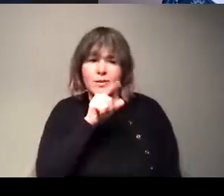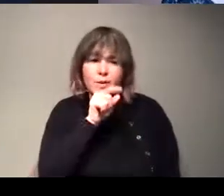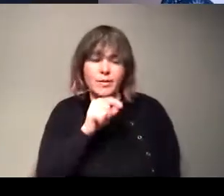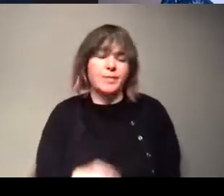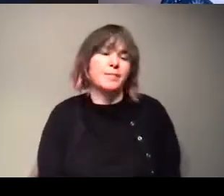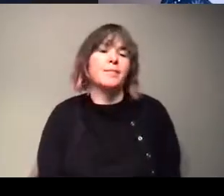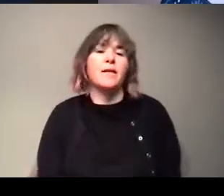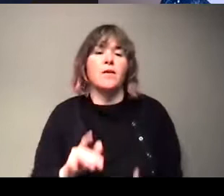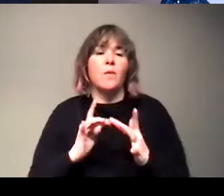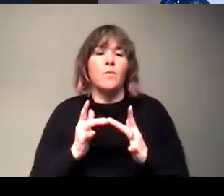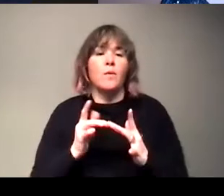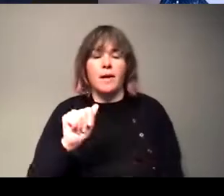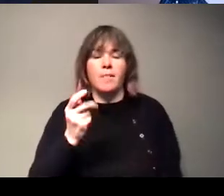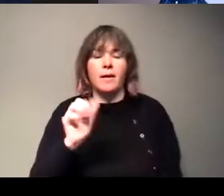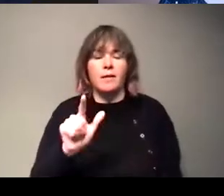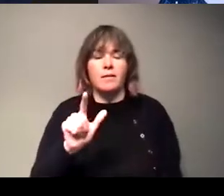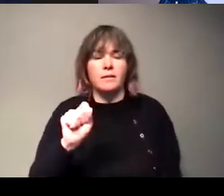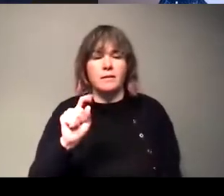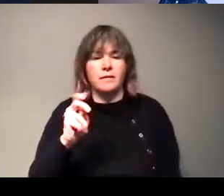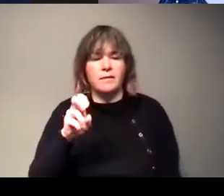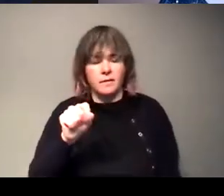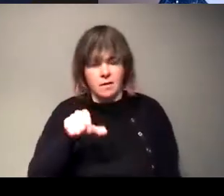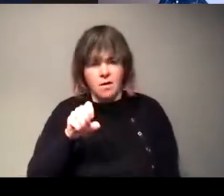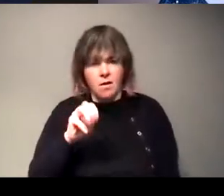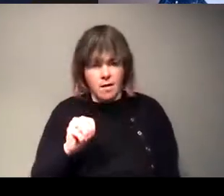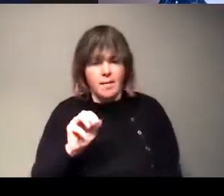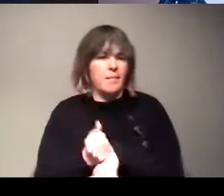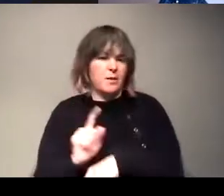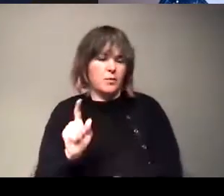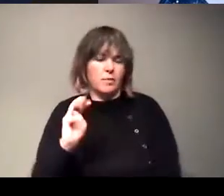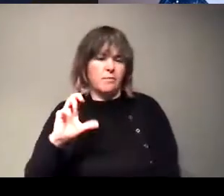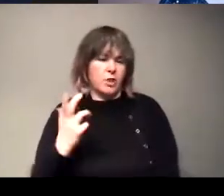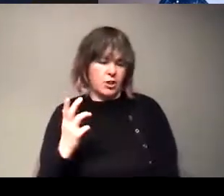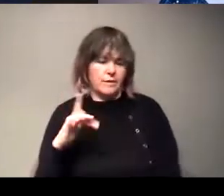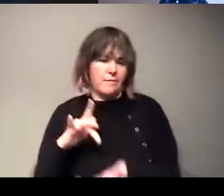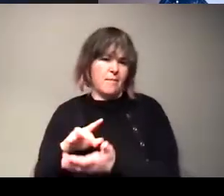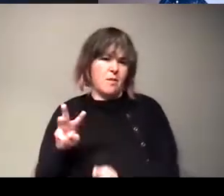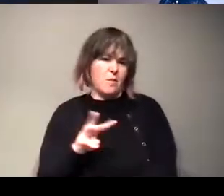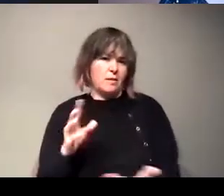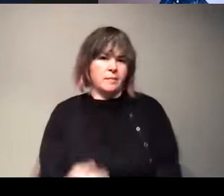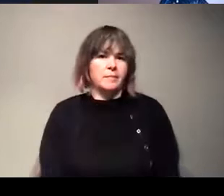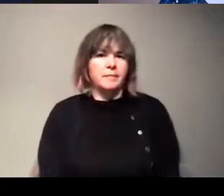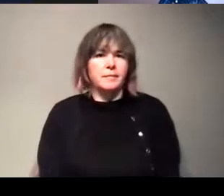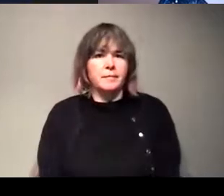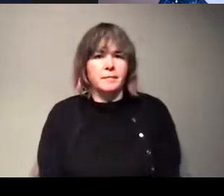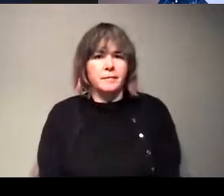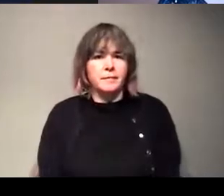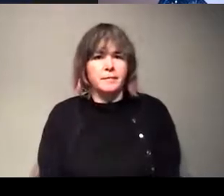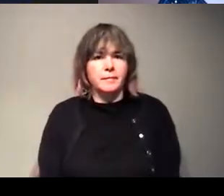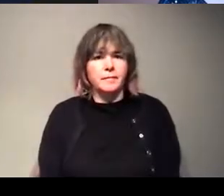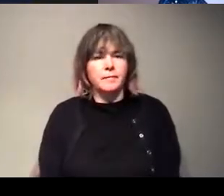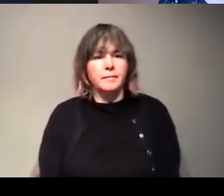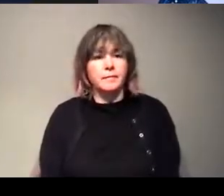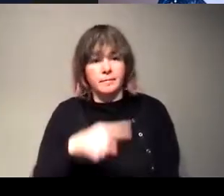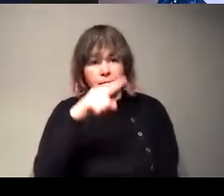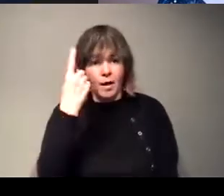have a website, abigailstevens.com. I'm based in Michigan in the Midwest. And black holes are